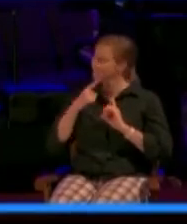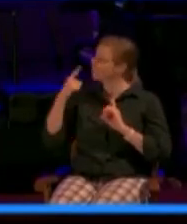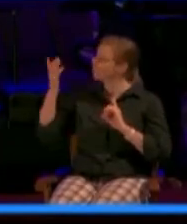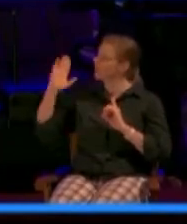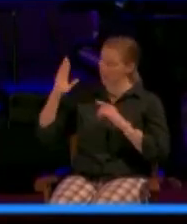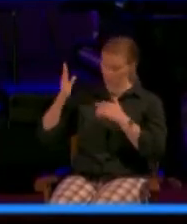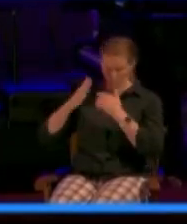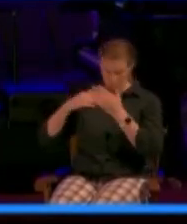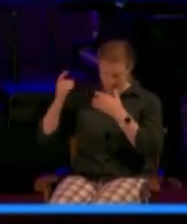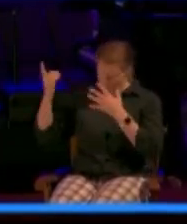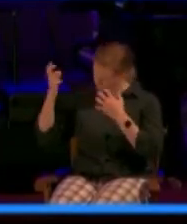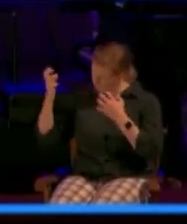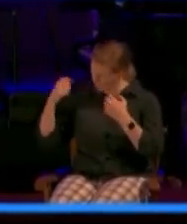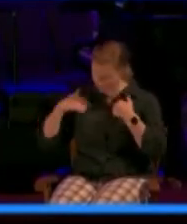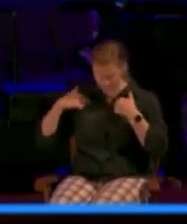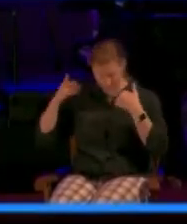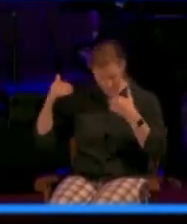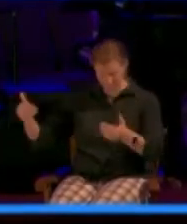to Christ.